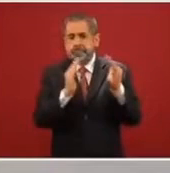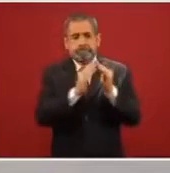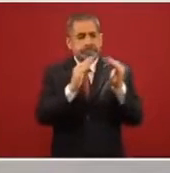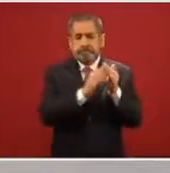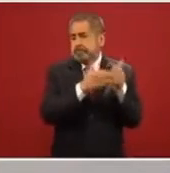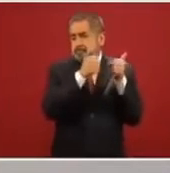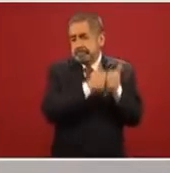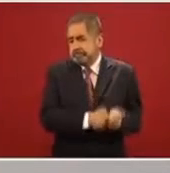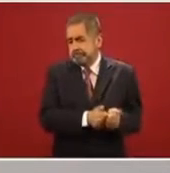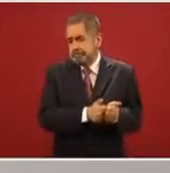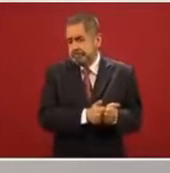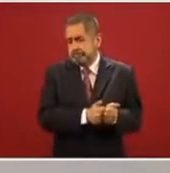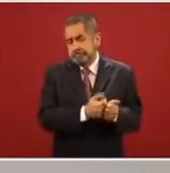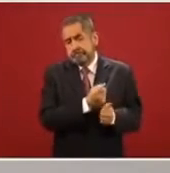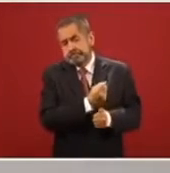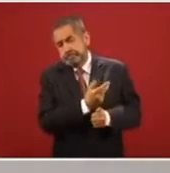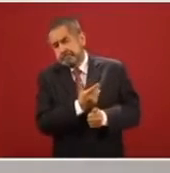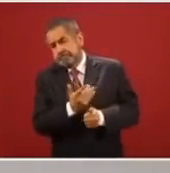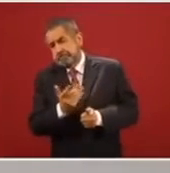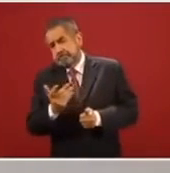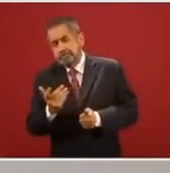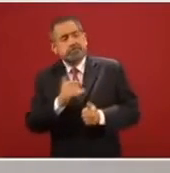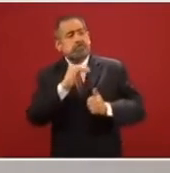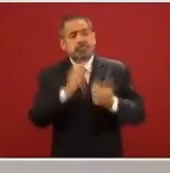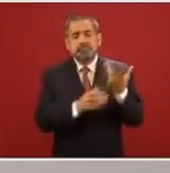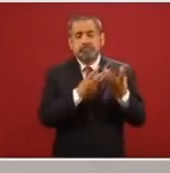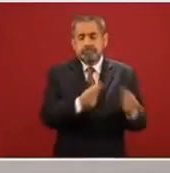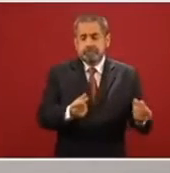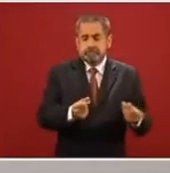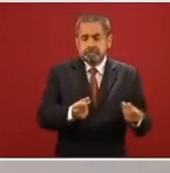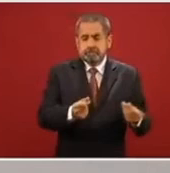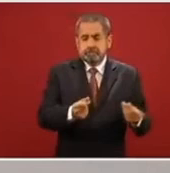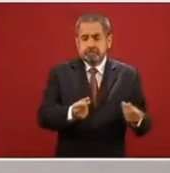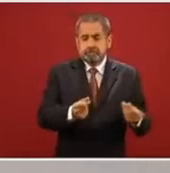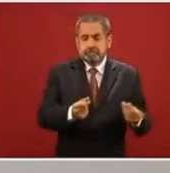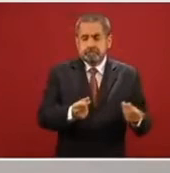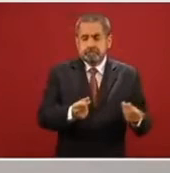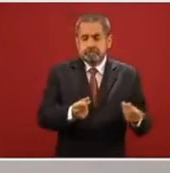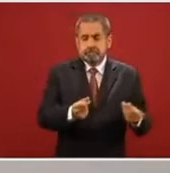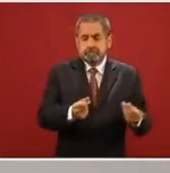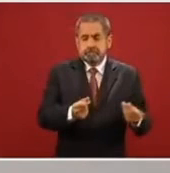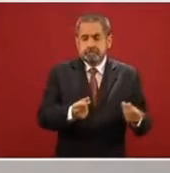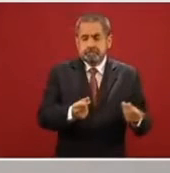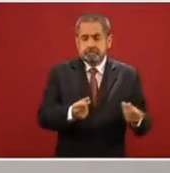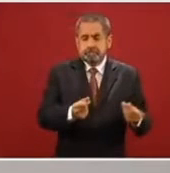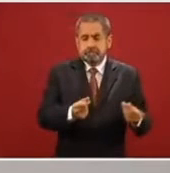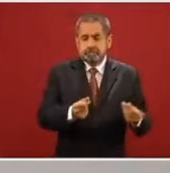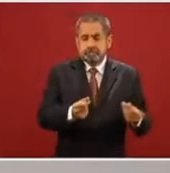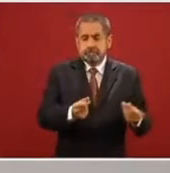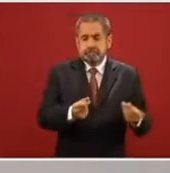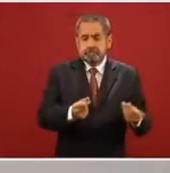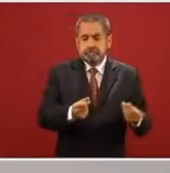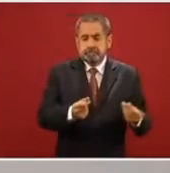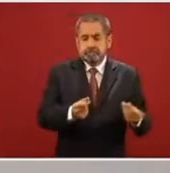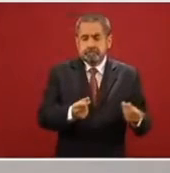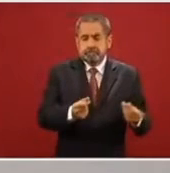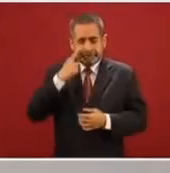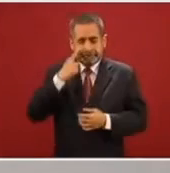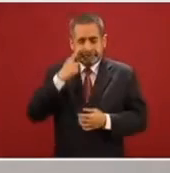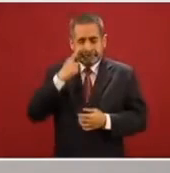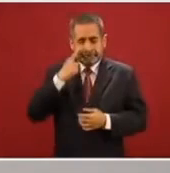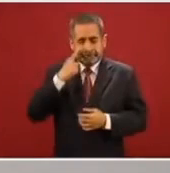home. todos y todas aquellas personas que pudieran tener síntomas, All of those people that could possibly have